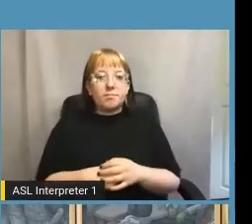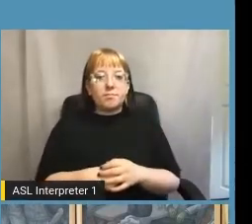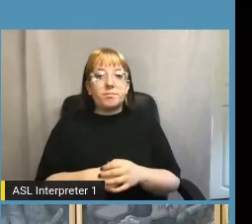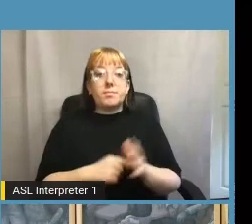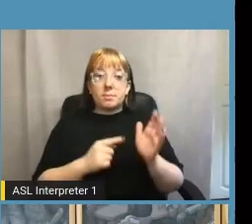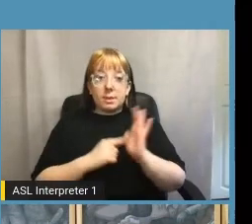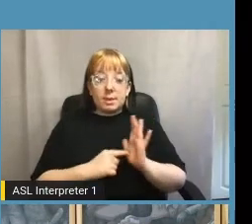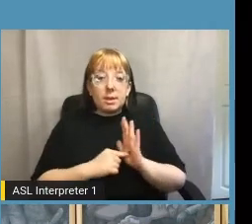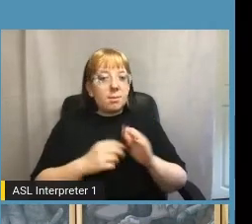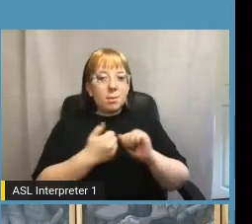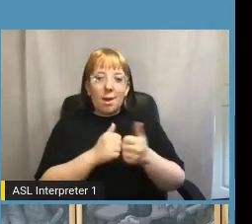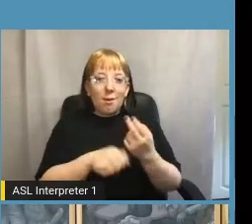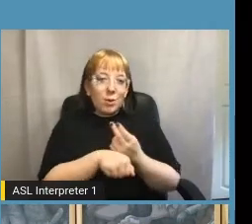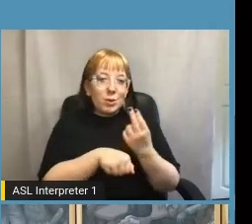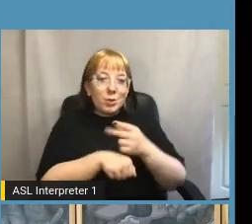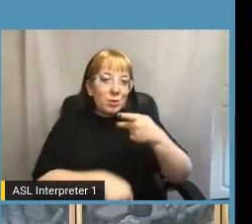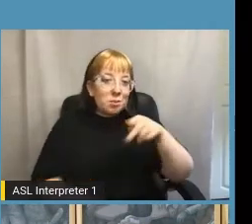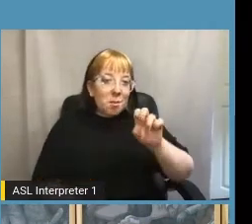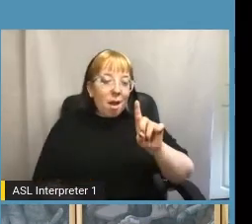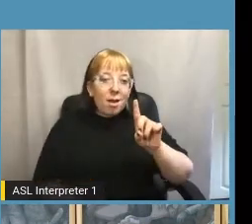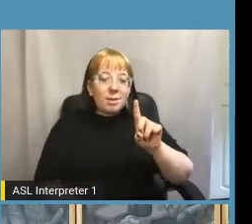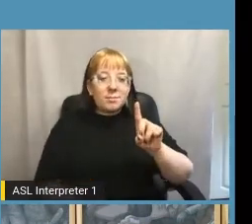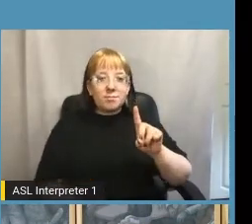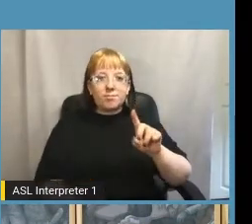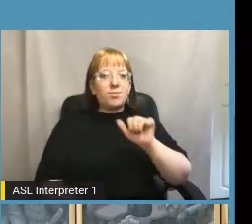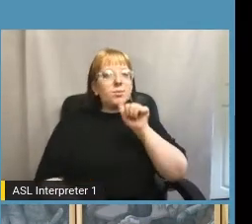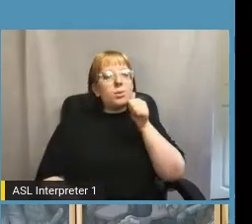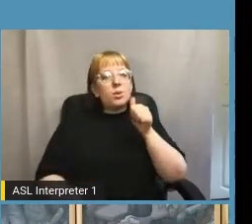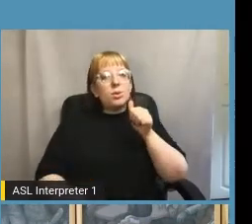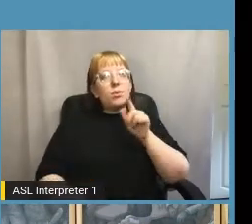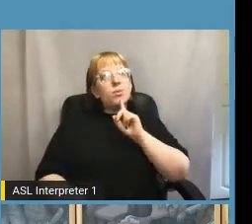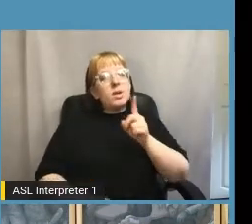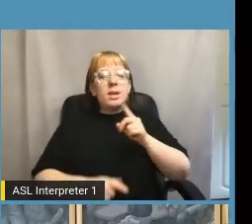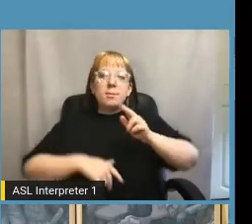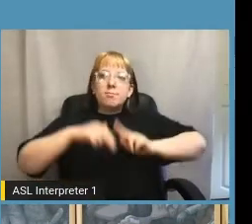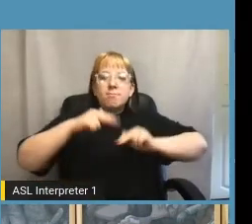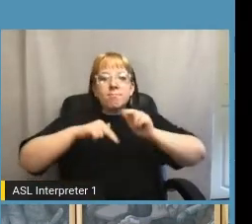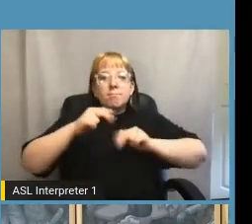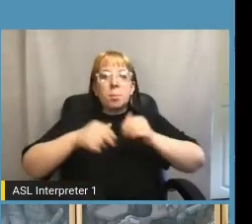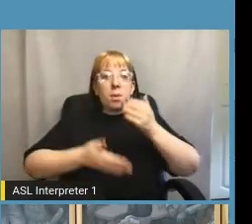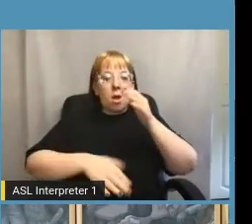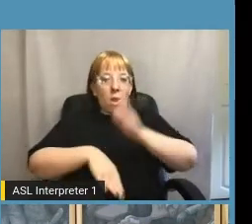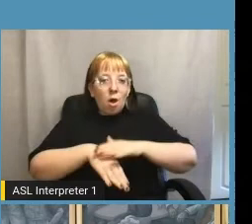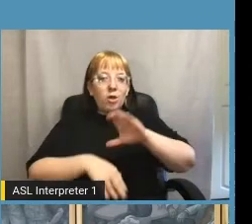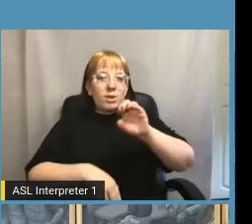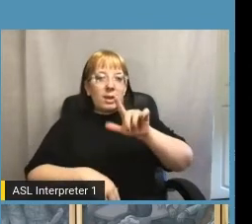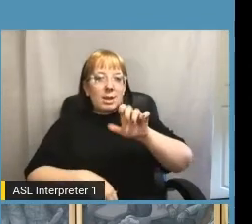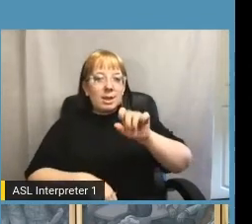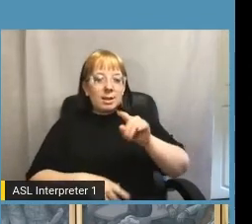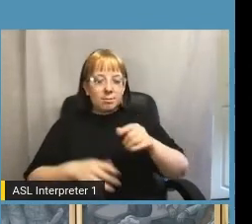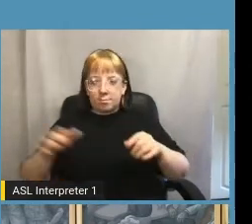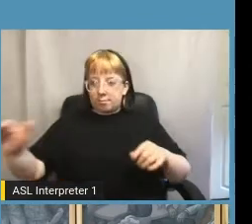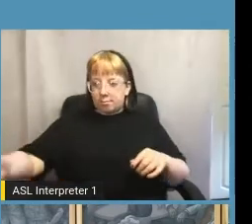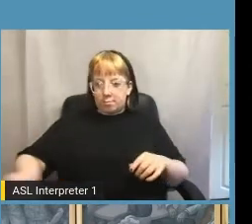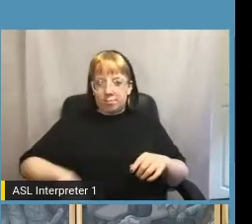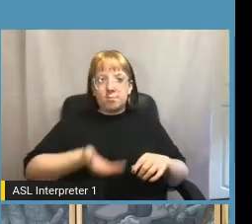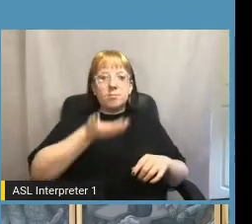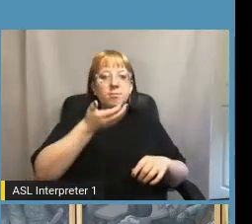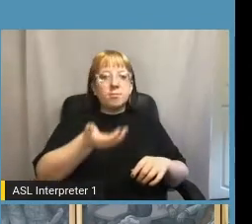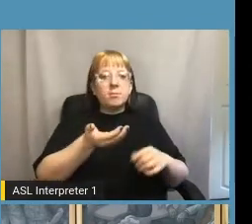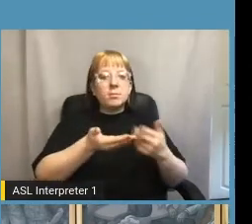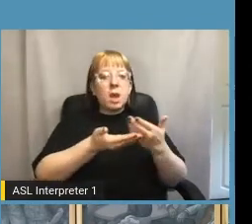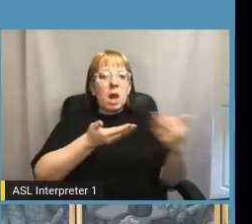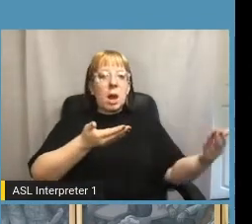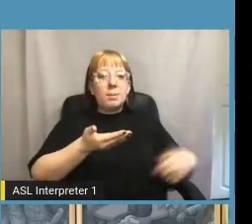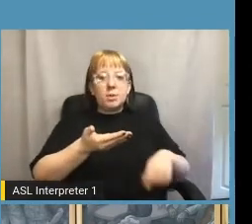how we use podcasts to build on our collection. We take an object and we ask it questions. I like to think of it as